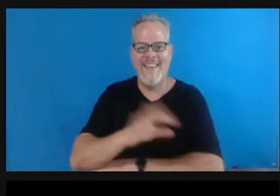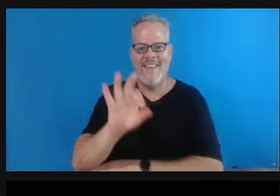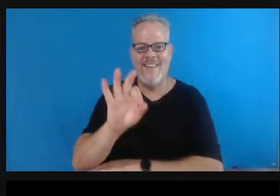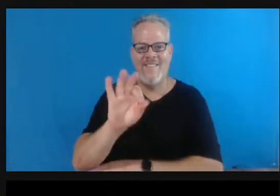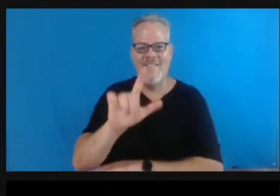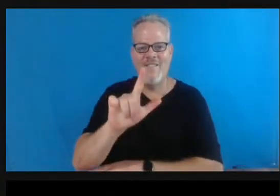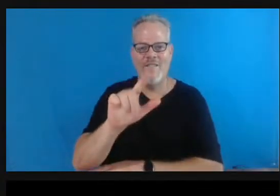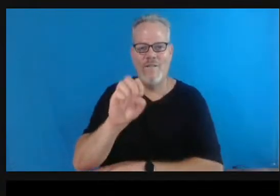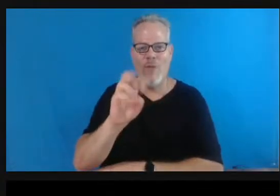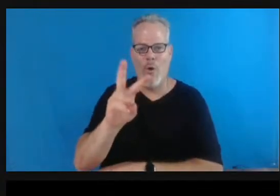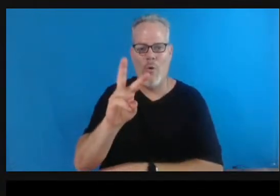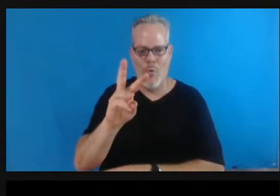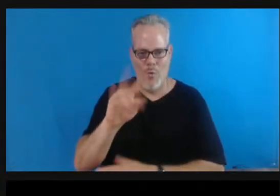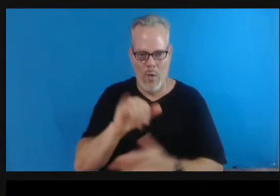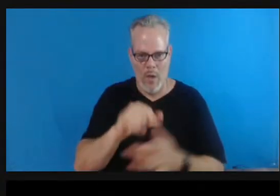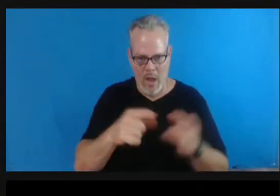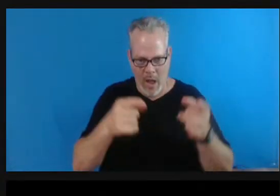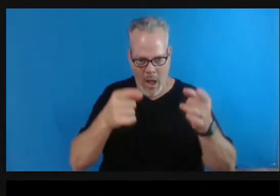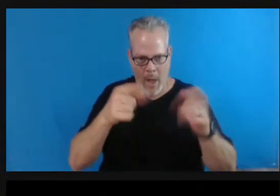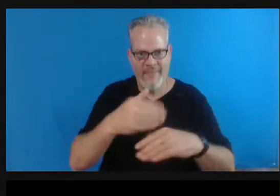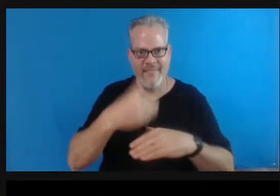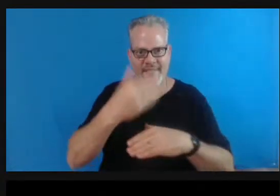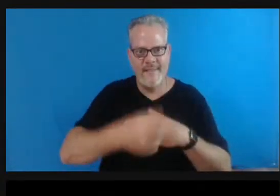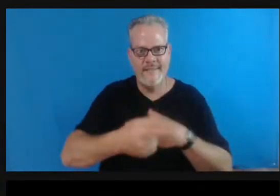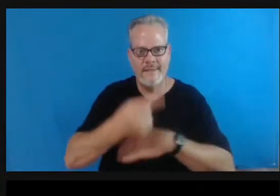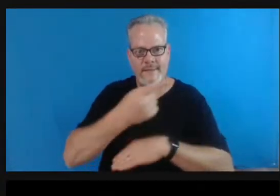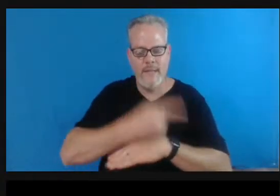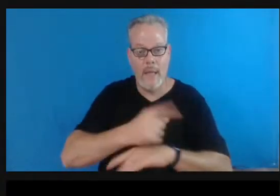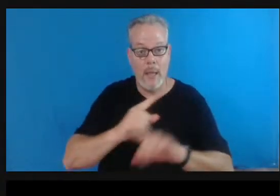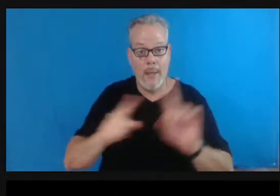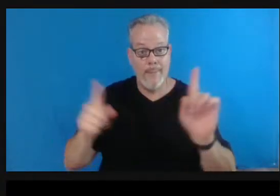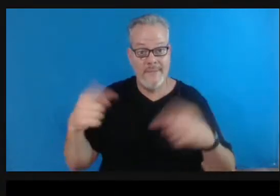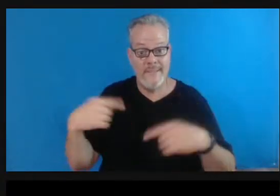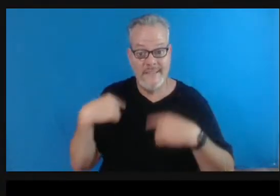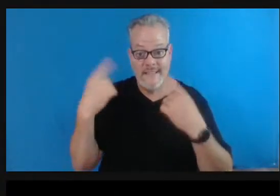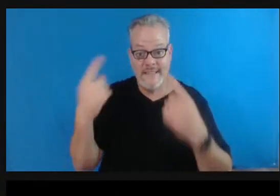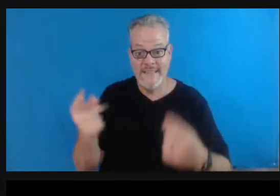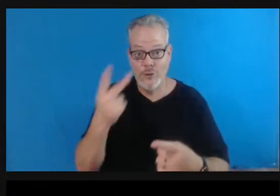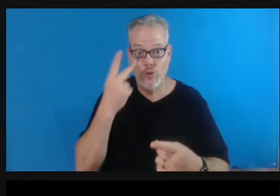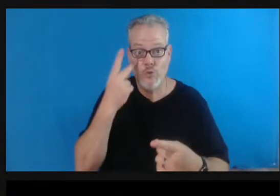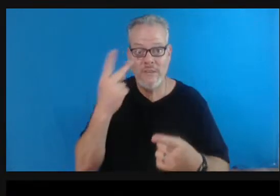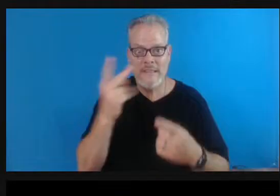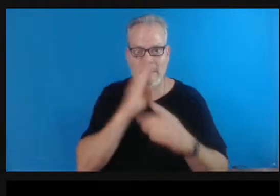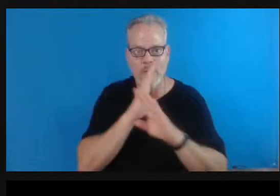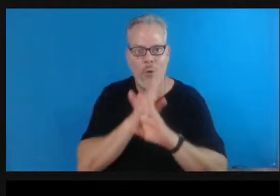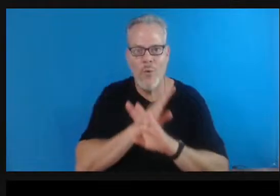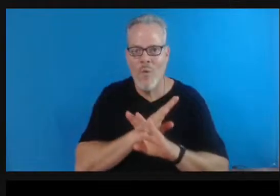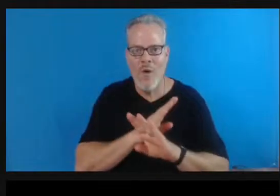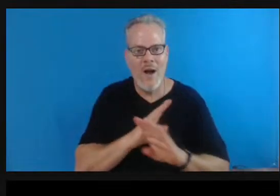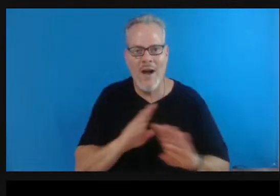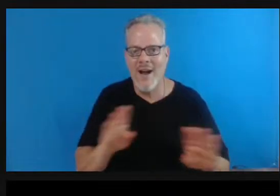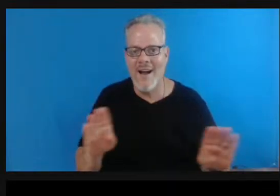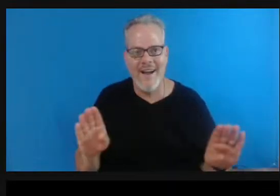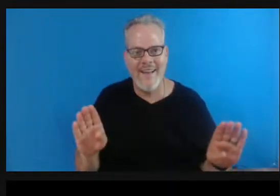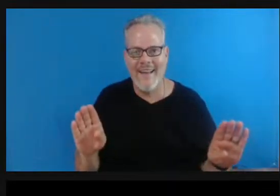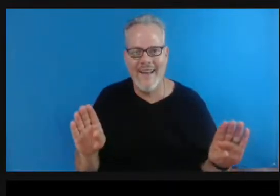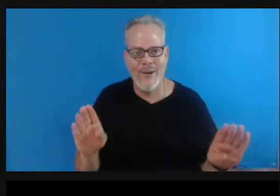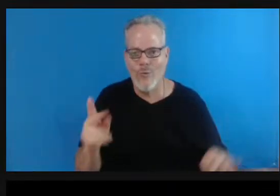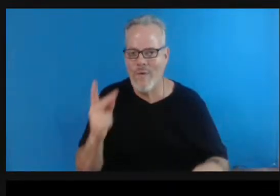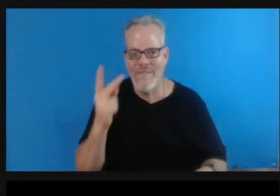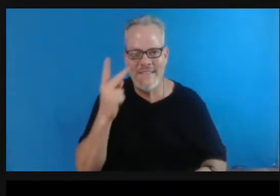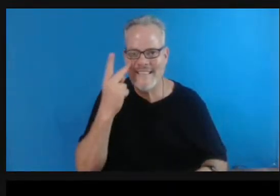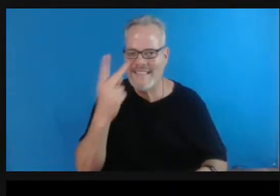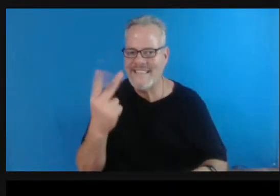happening there the day afterwards, but since then, you can see it's been pretty quiet. We haven't had any further ooze-up